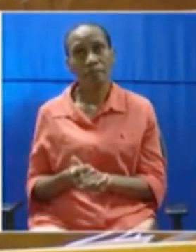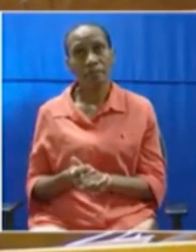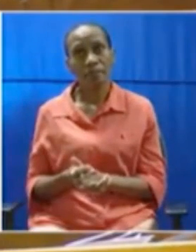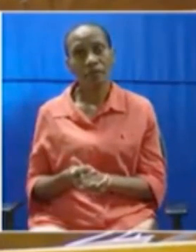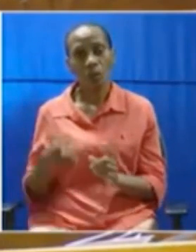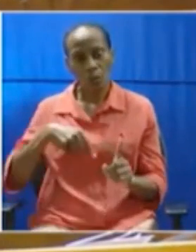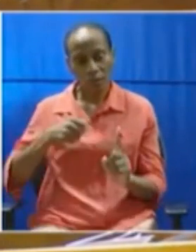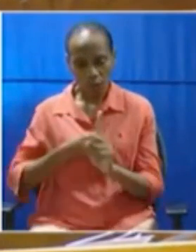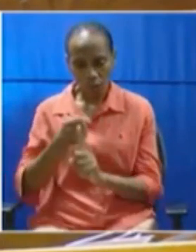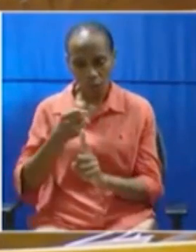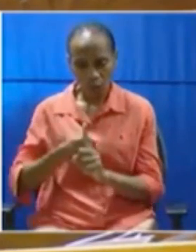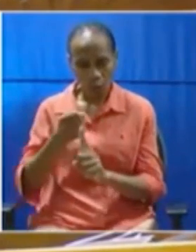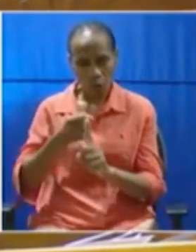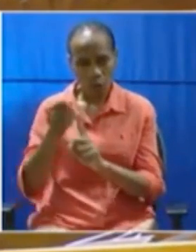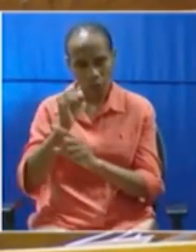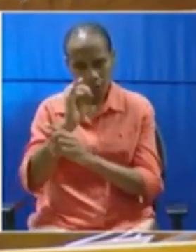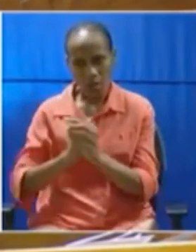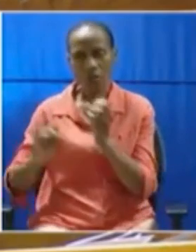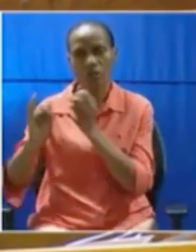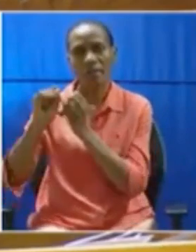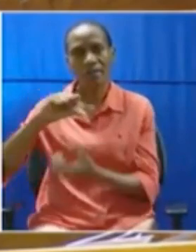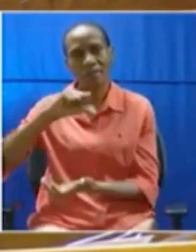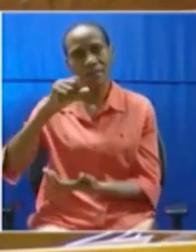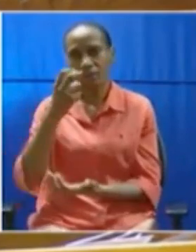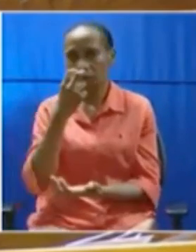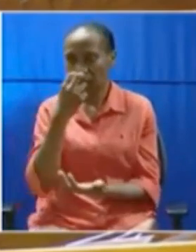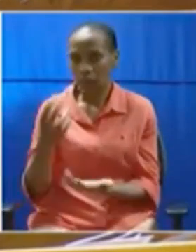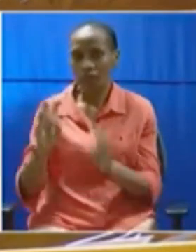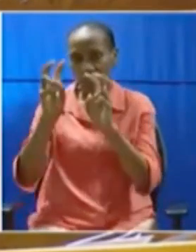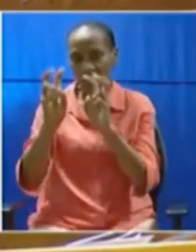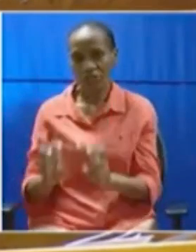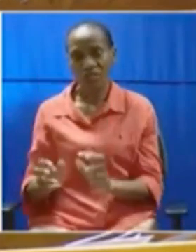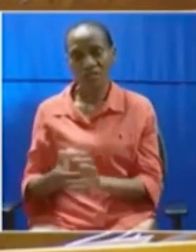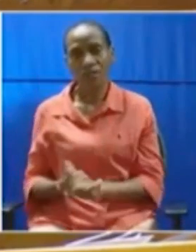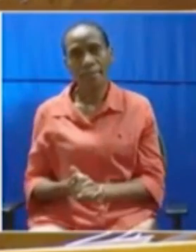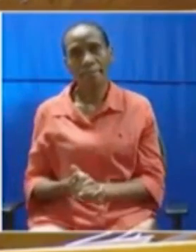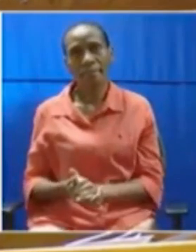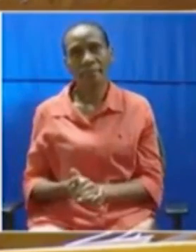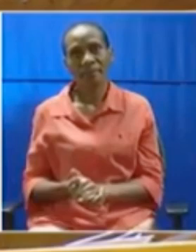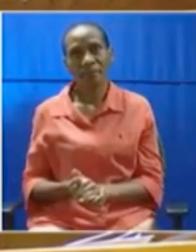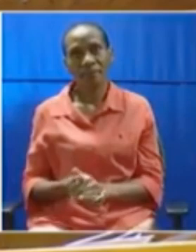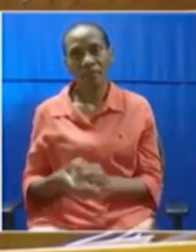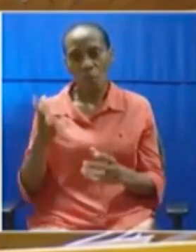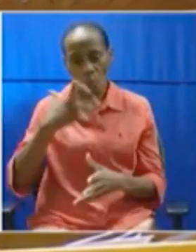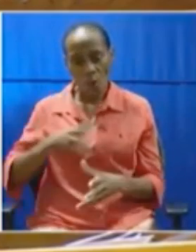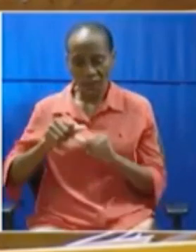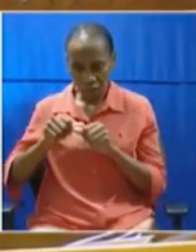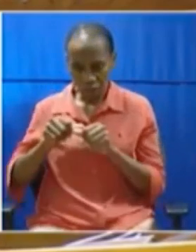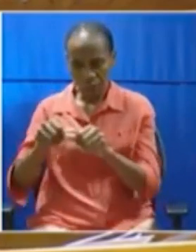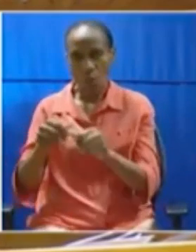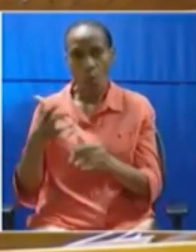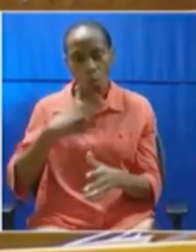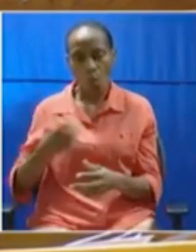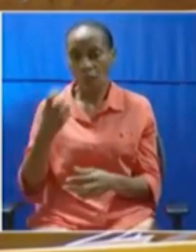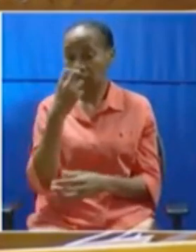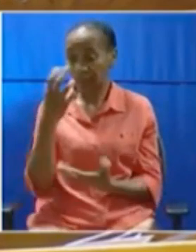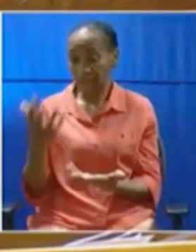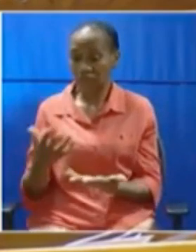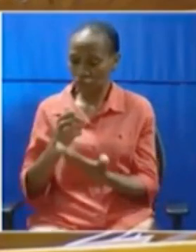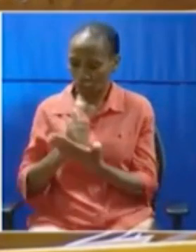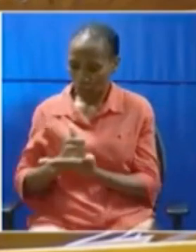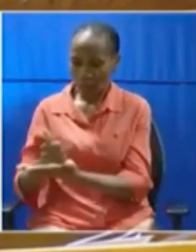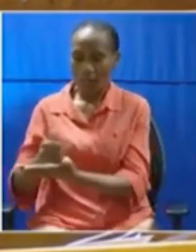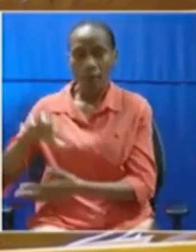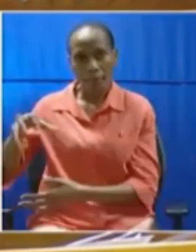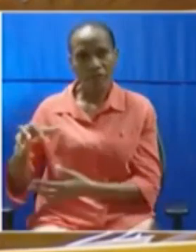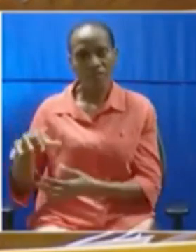for energy independence, and we will fight for energy resilience and sustainability. We want gas to make that difference to